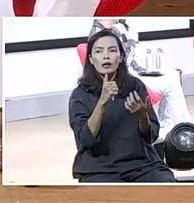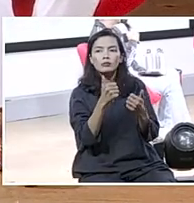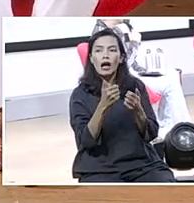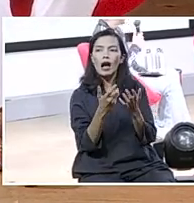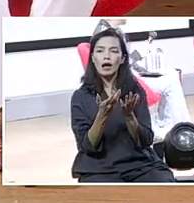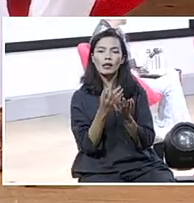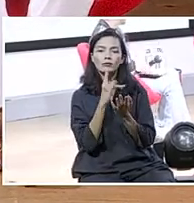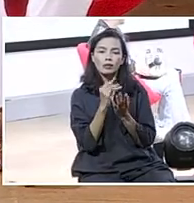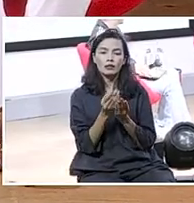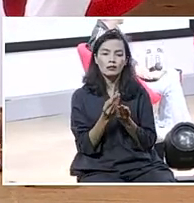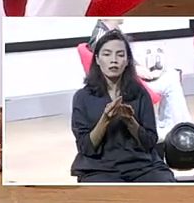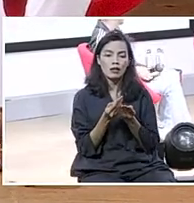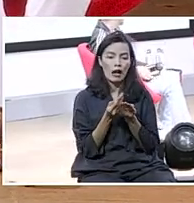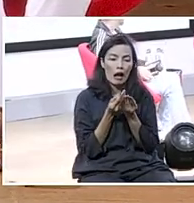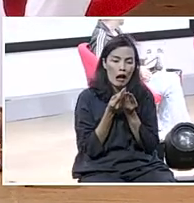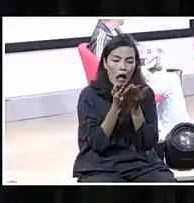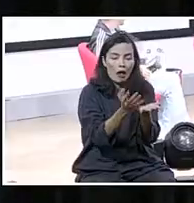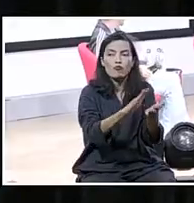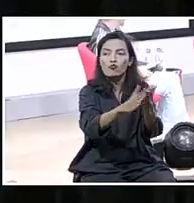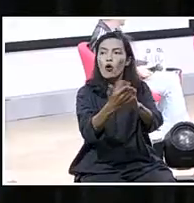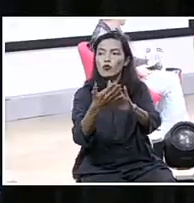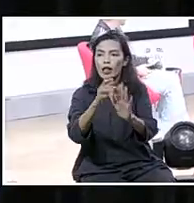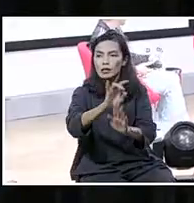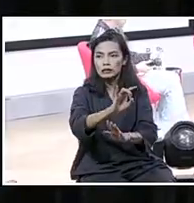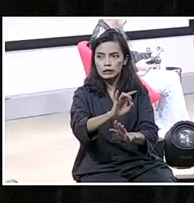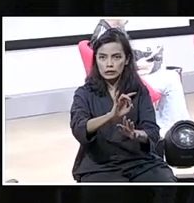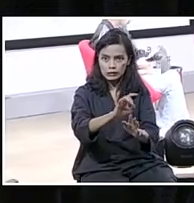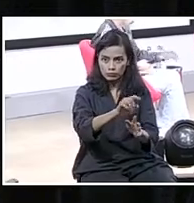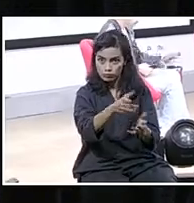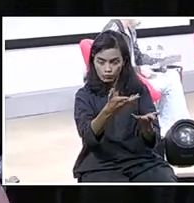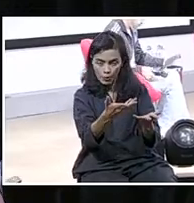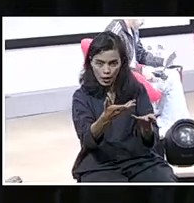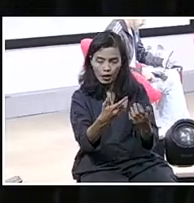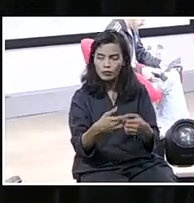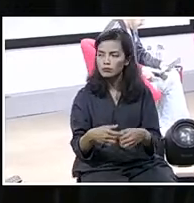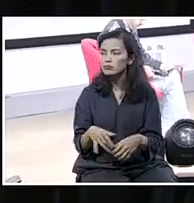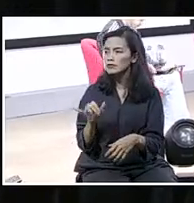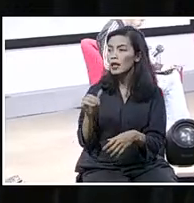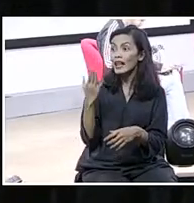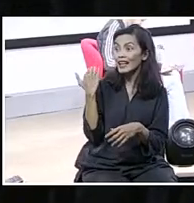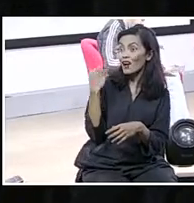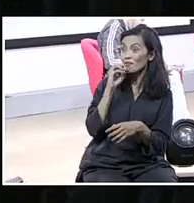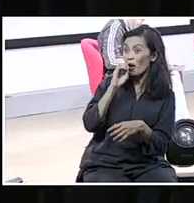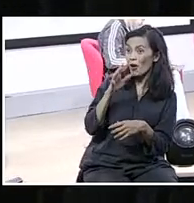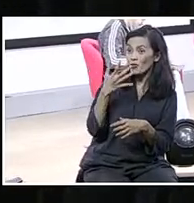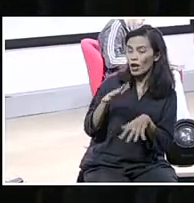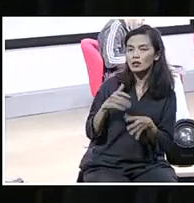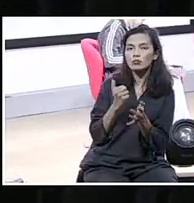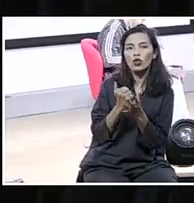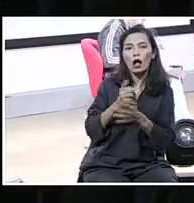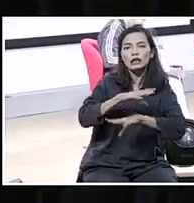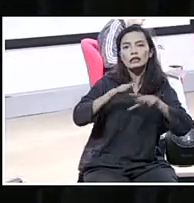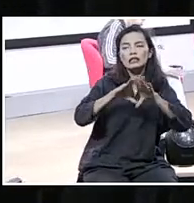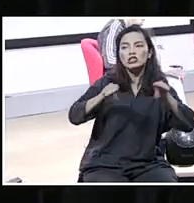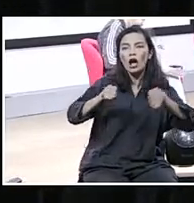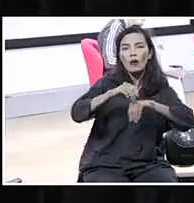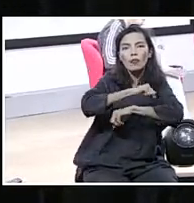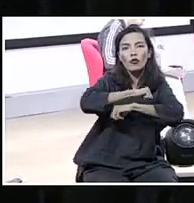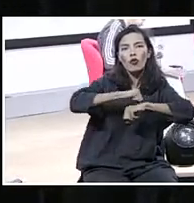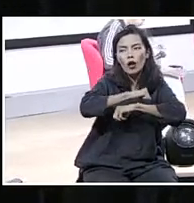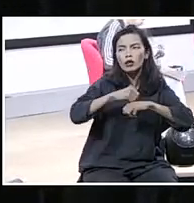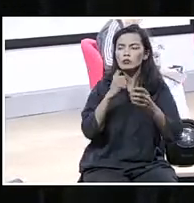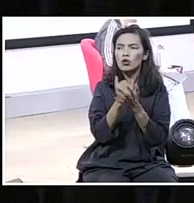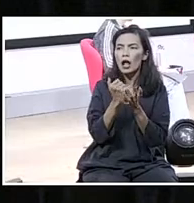Okay. Well, like I said, even when I played in the NBA as a professional athlete, I would always volunteer